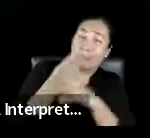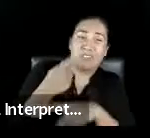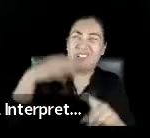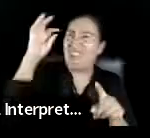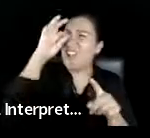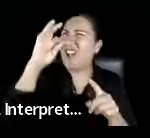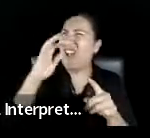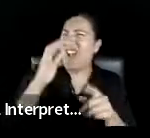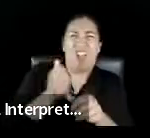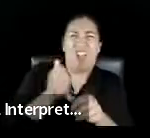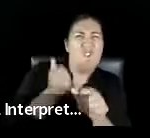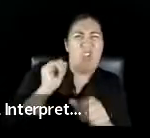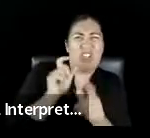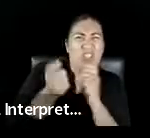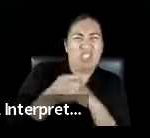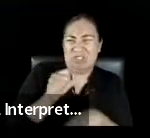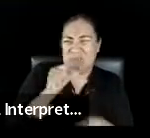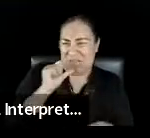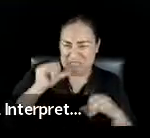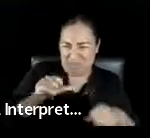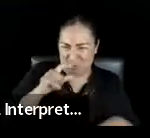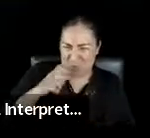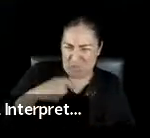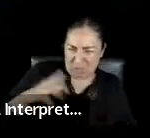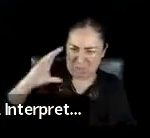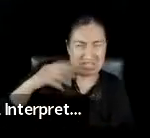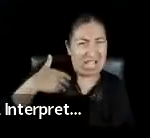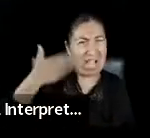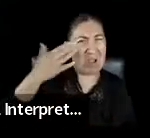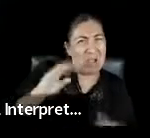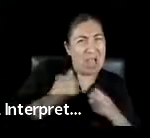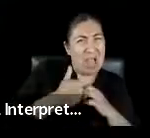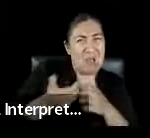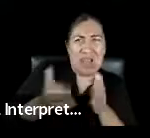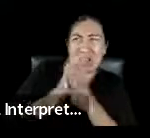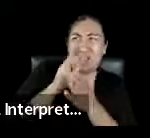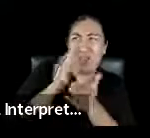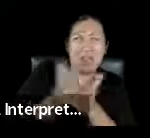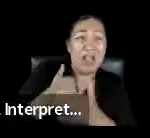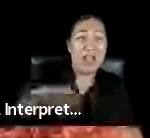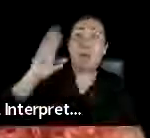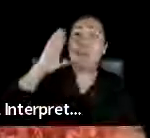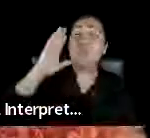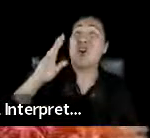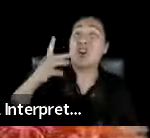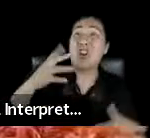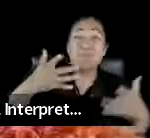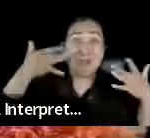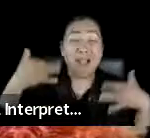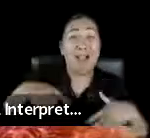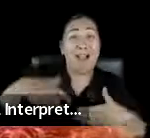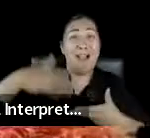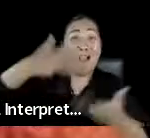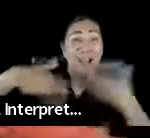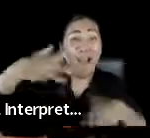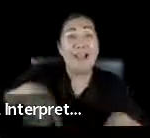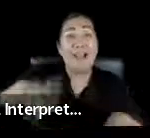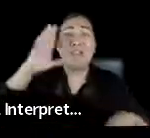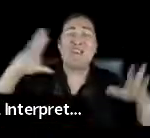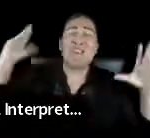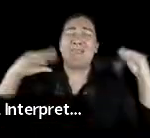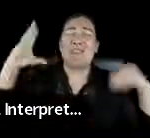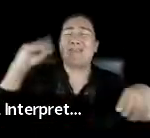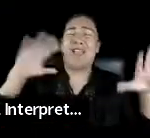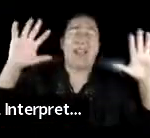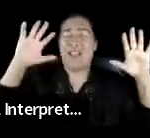I wasn't who I used to be, and I didn't know how to ask for help. I used to be outgoing. I used to be perfect. I used to be energetic. I used to be a rock star. I used to be